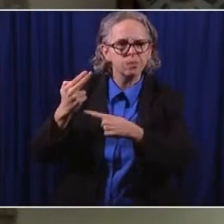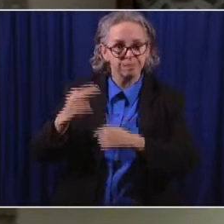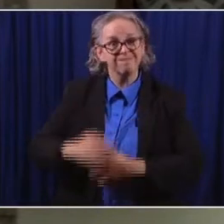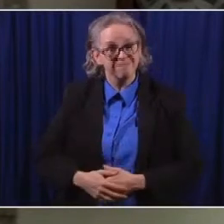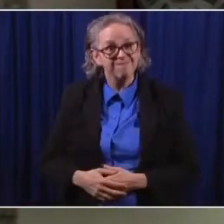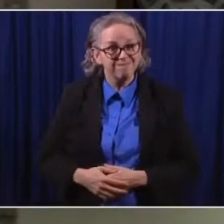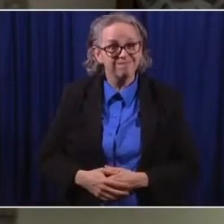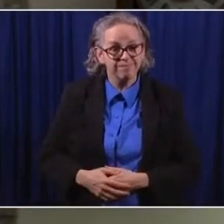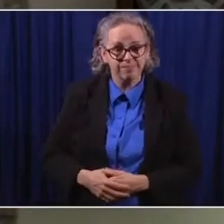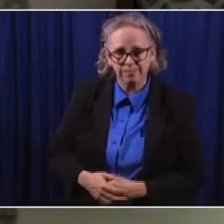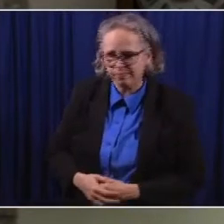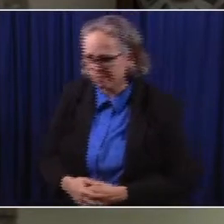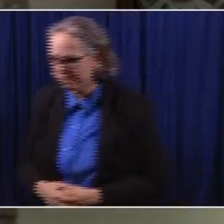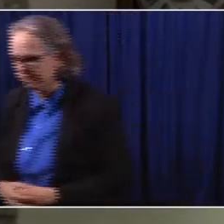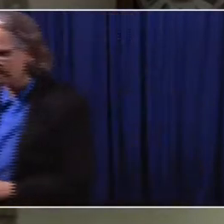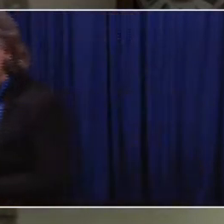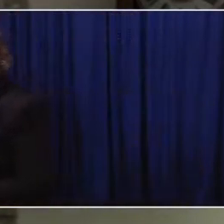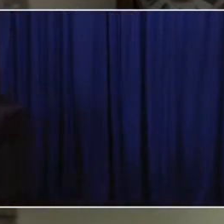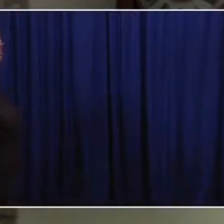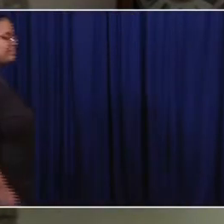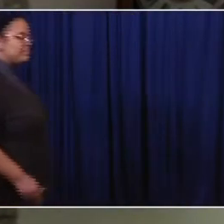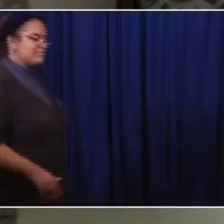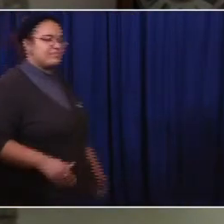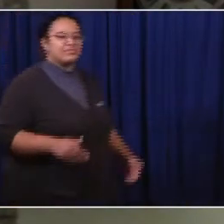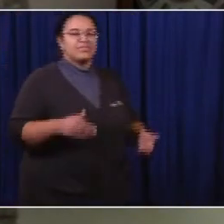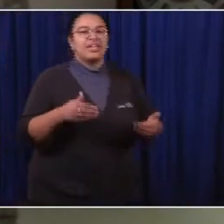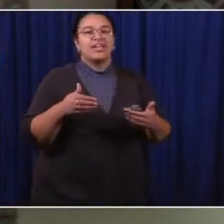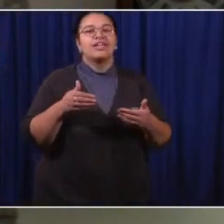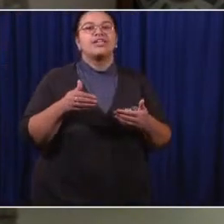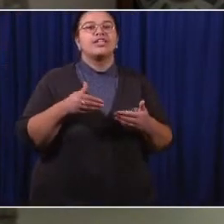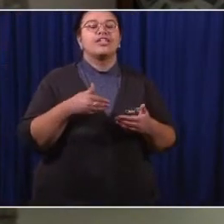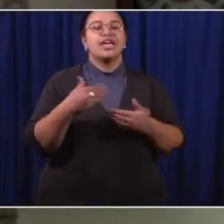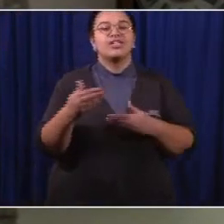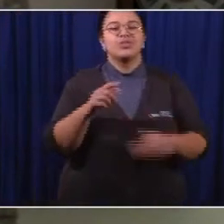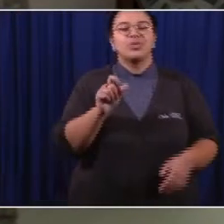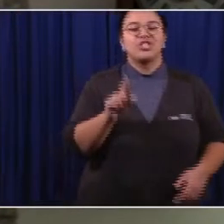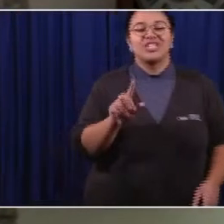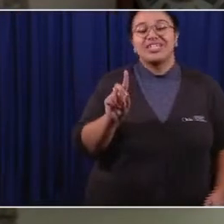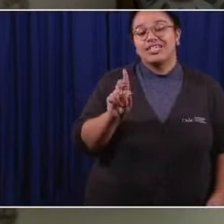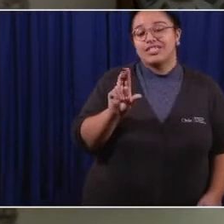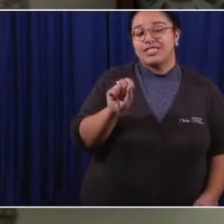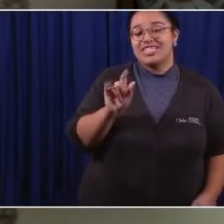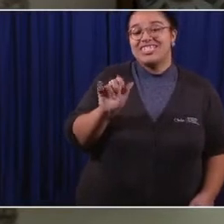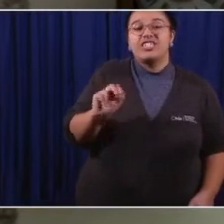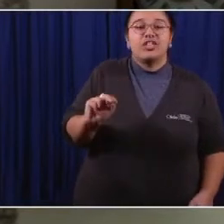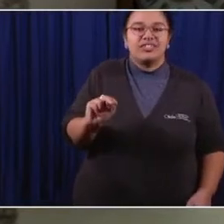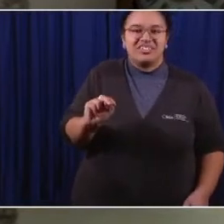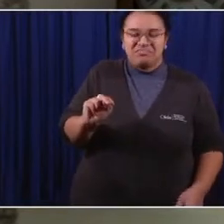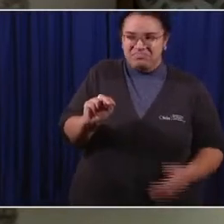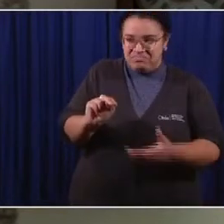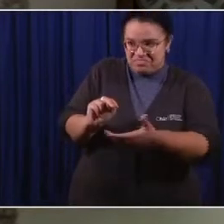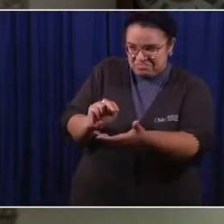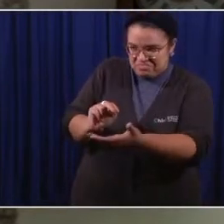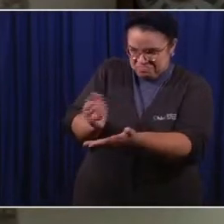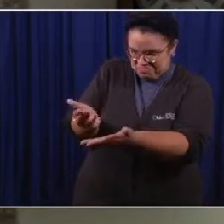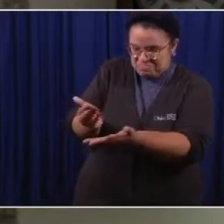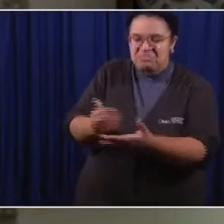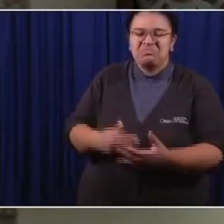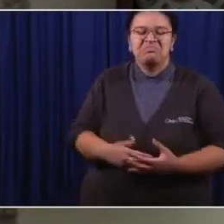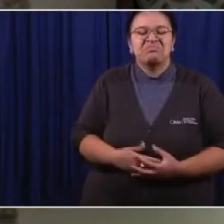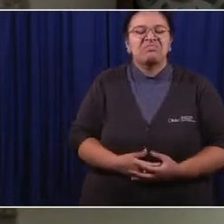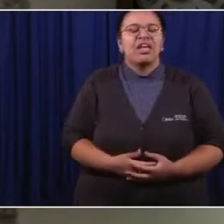Next question again is from Dustin Ensinger at Gongwer News Service. Dustin, please unmute your line. Hi,